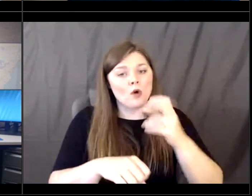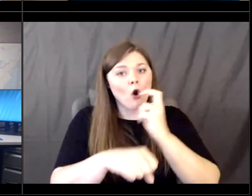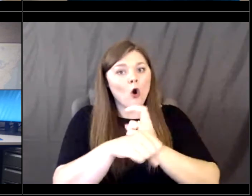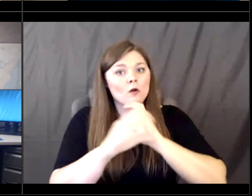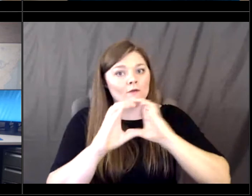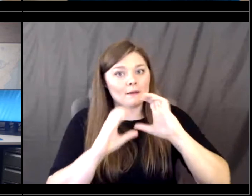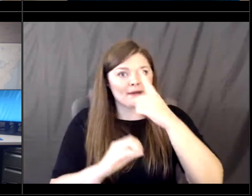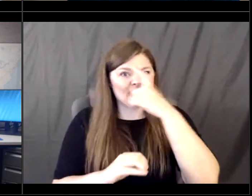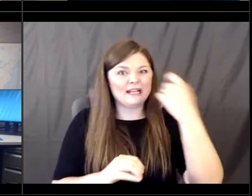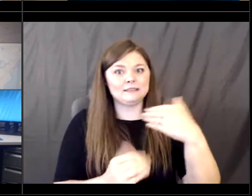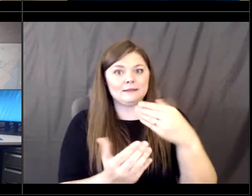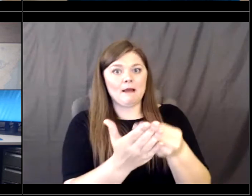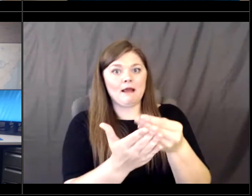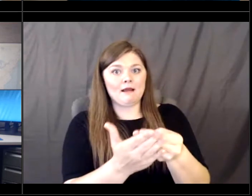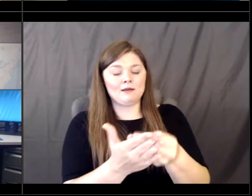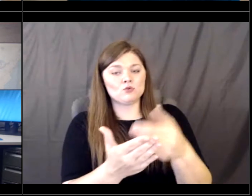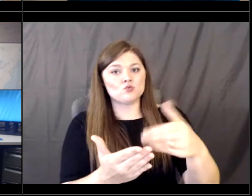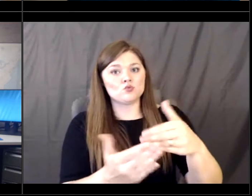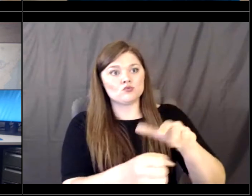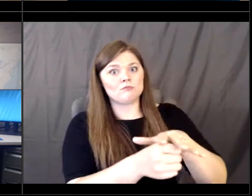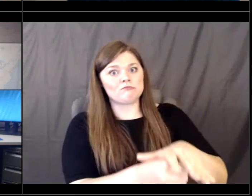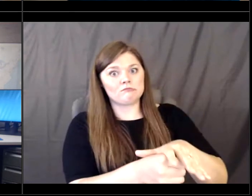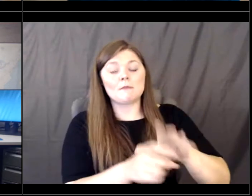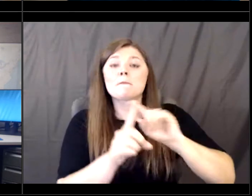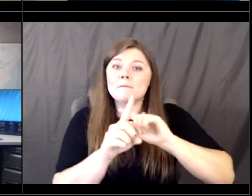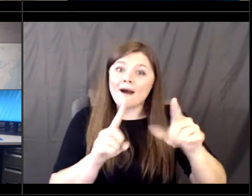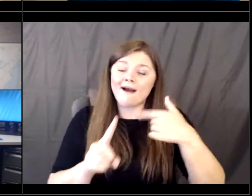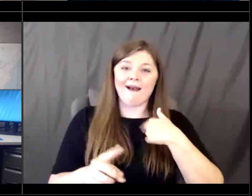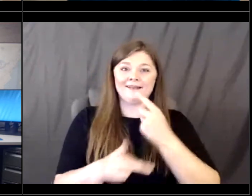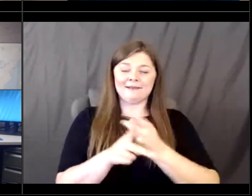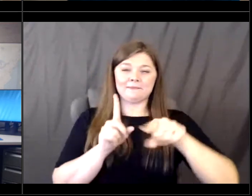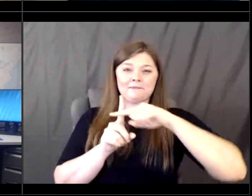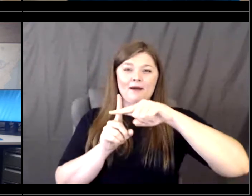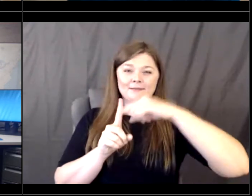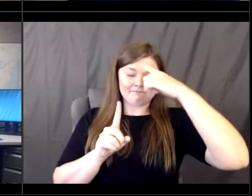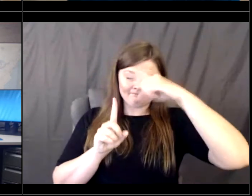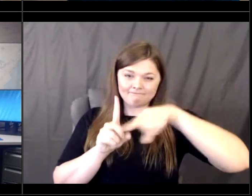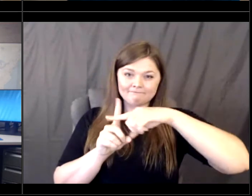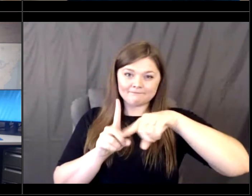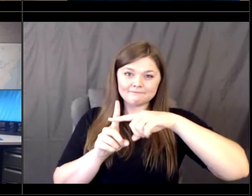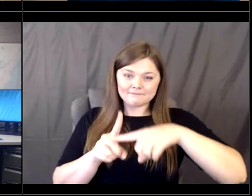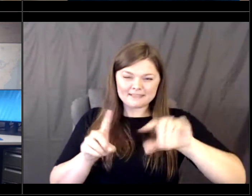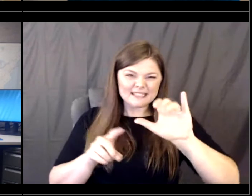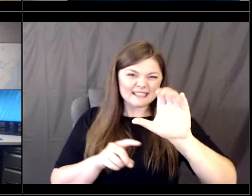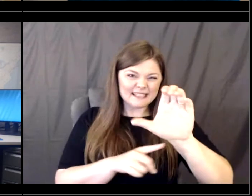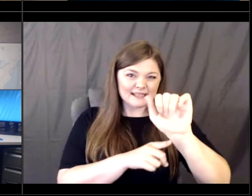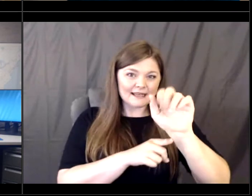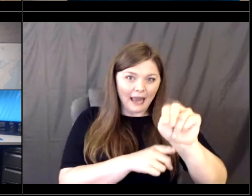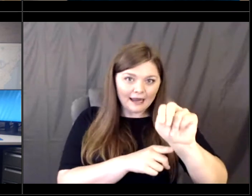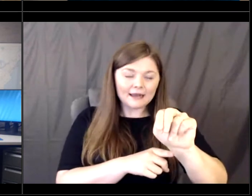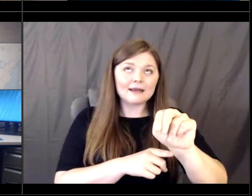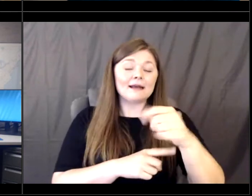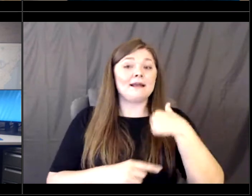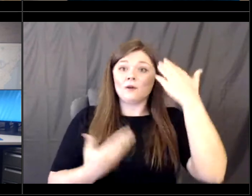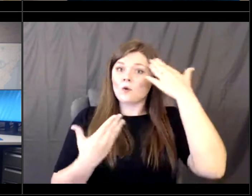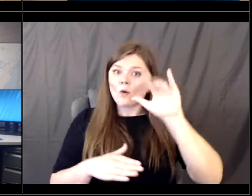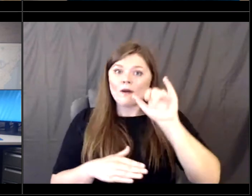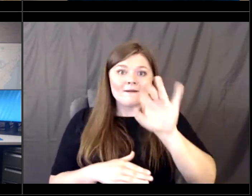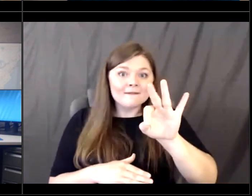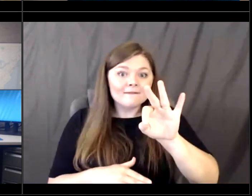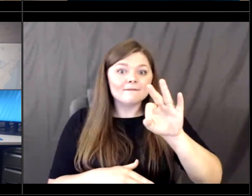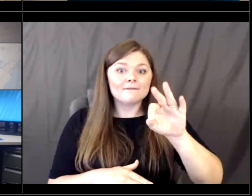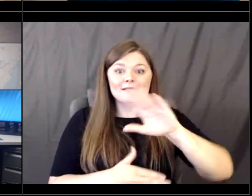that it'll have, but I think I remain optimistic that it can happen. I don't know if the central body